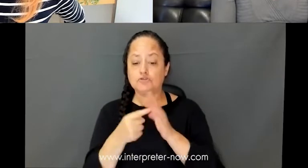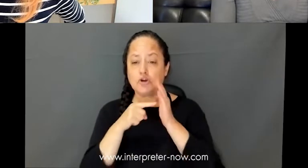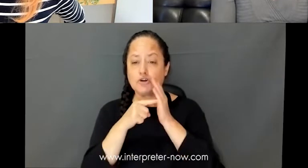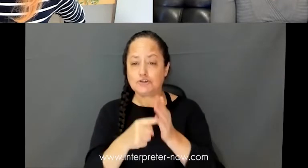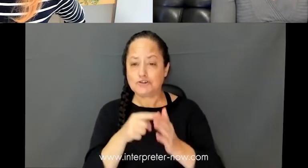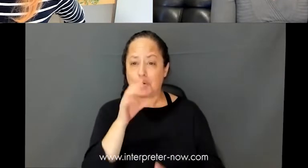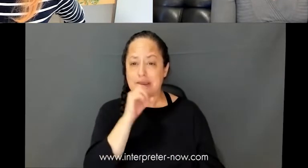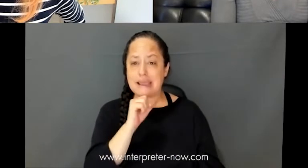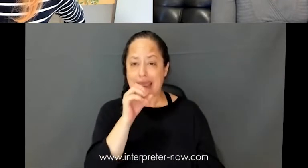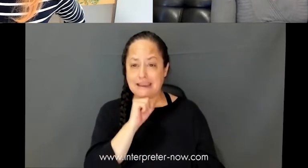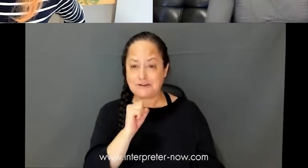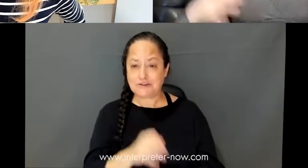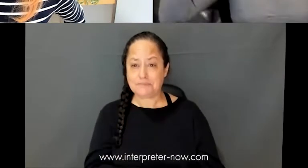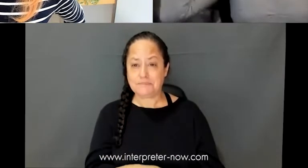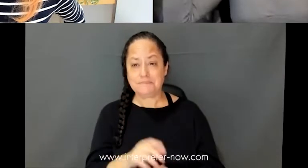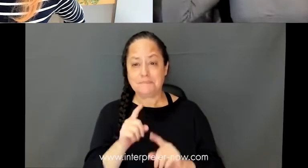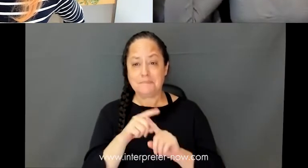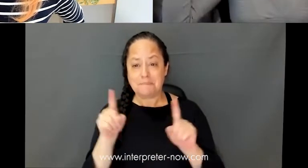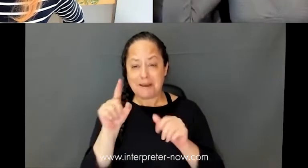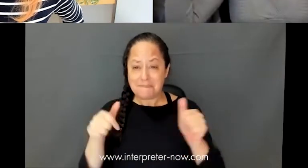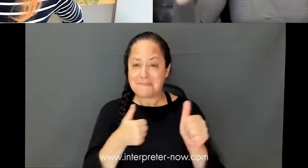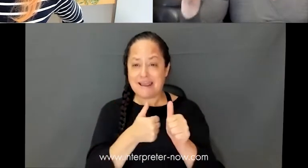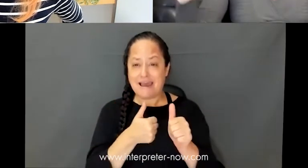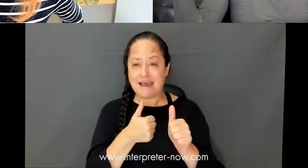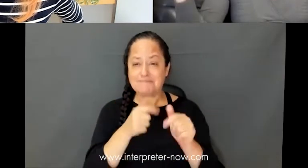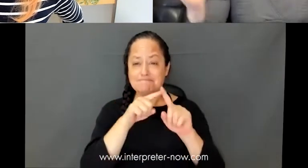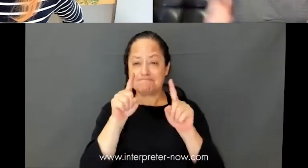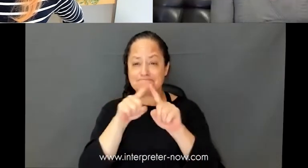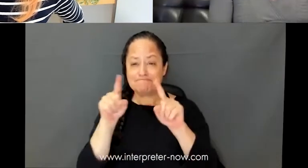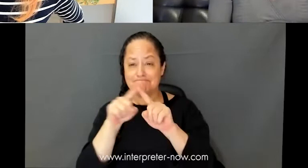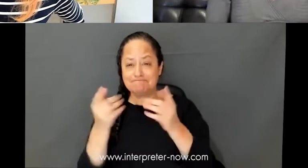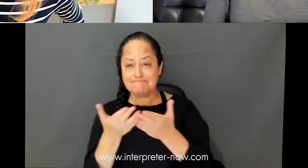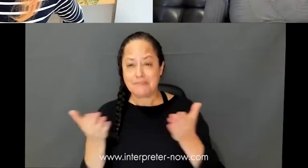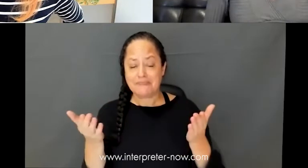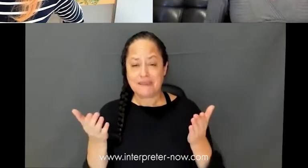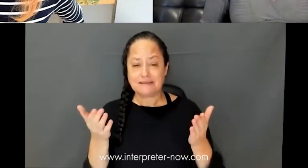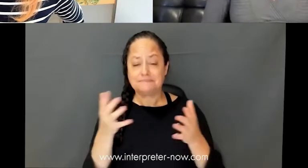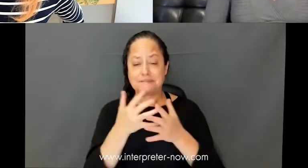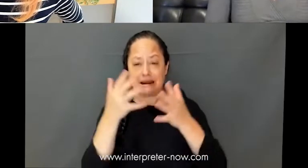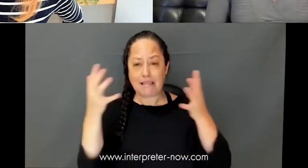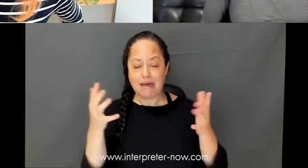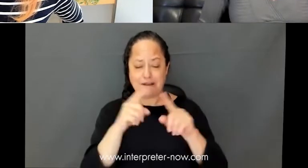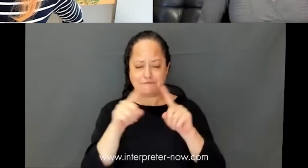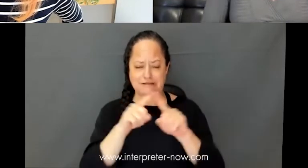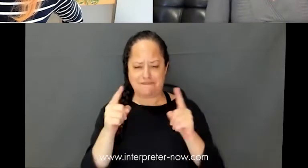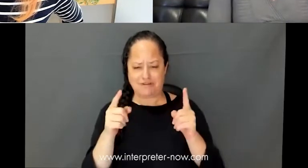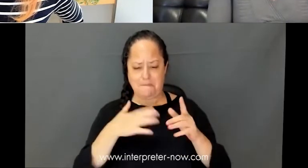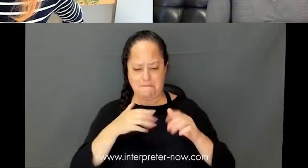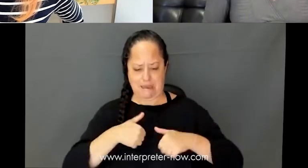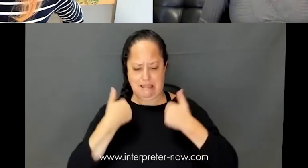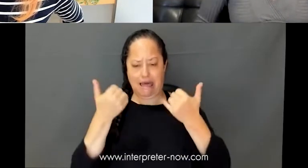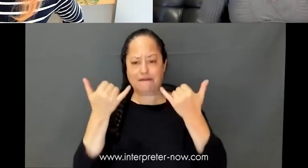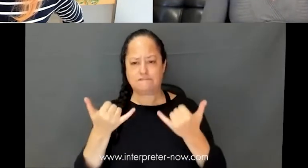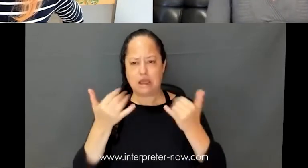age. But behind me is an array of things. I've done a lot of different things in my life, but what I do nowadays is